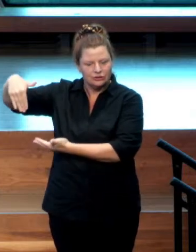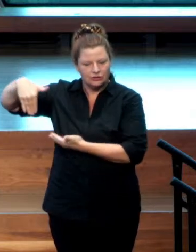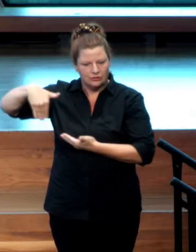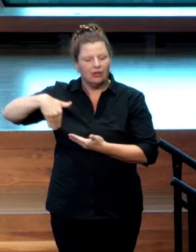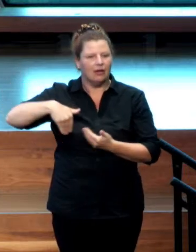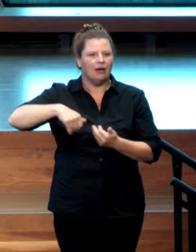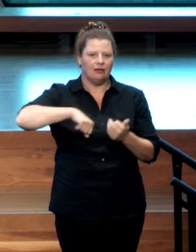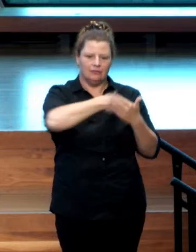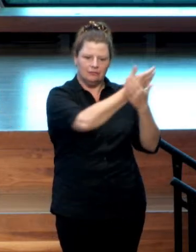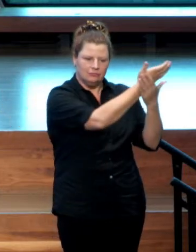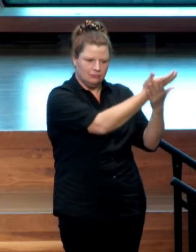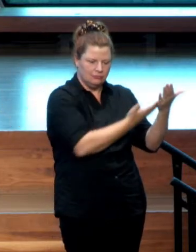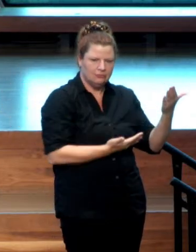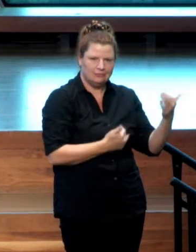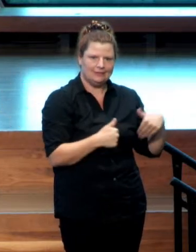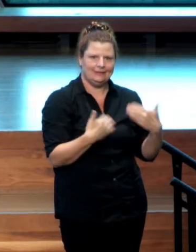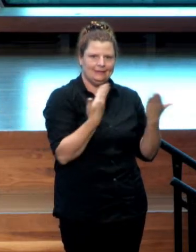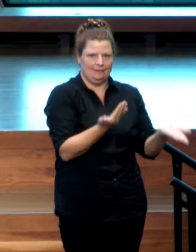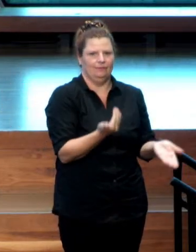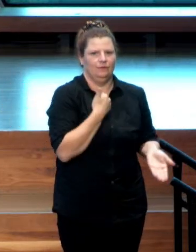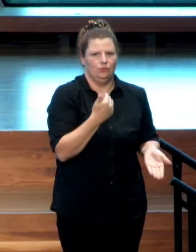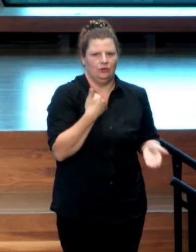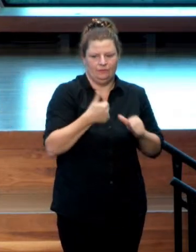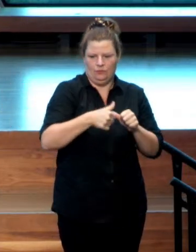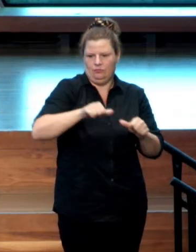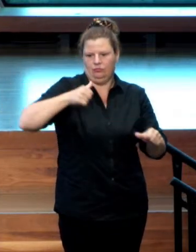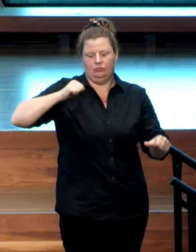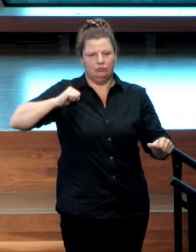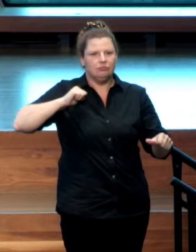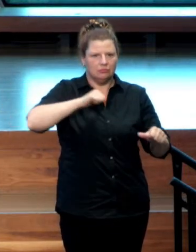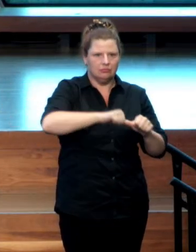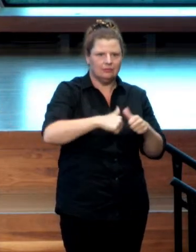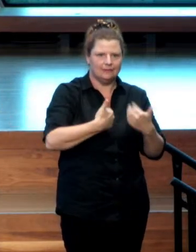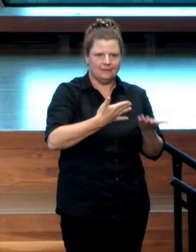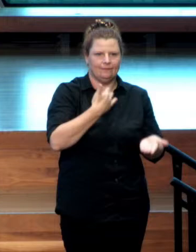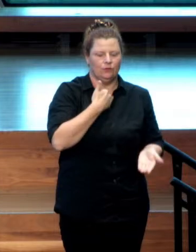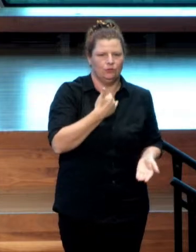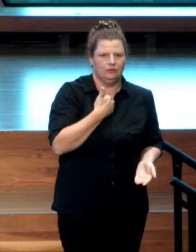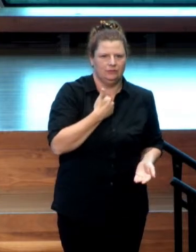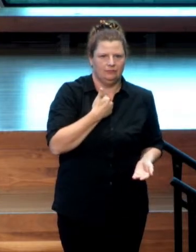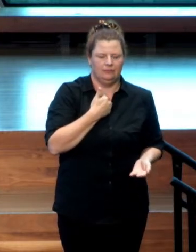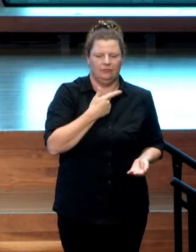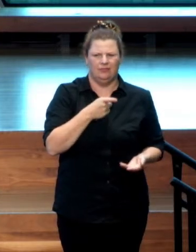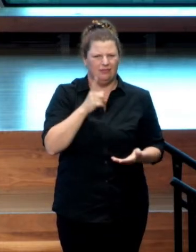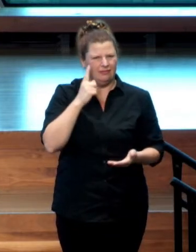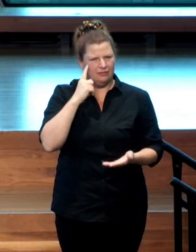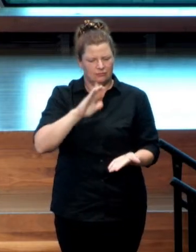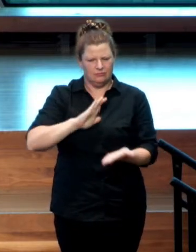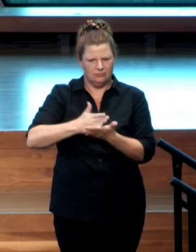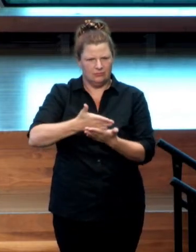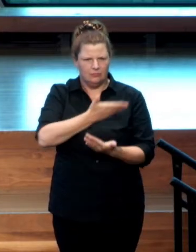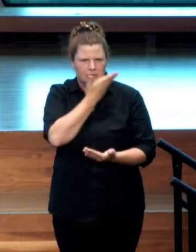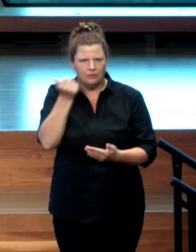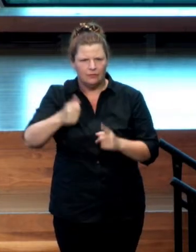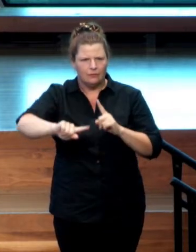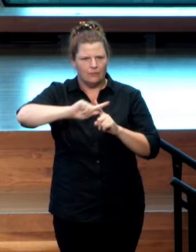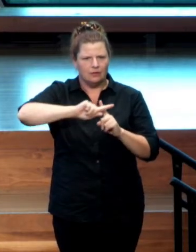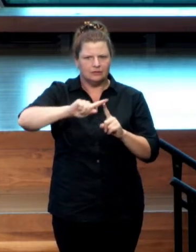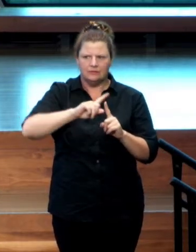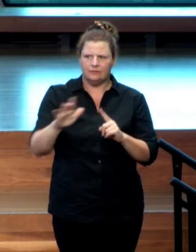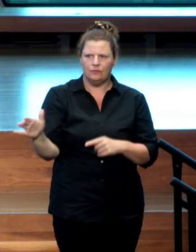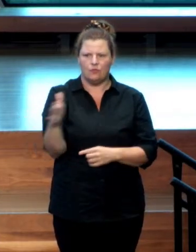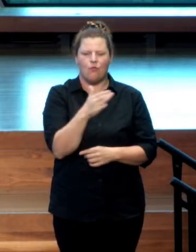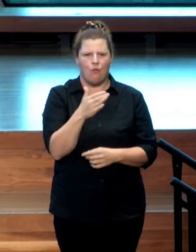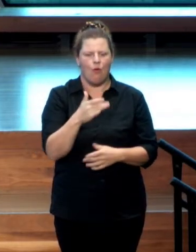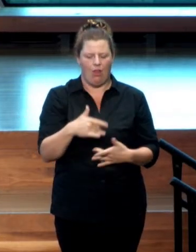help return our ancestors home. And, I think there's something beautiful and positive there for all of